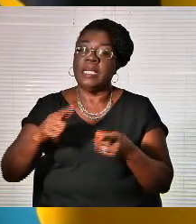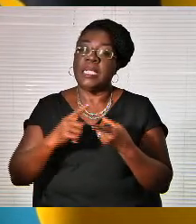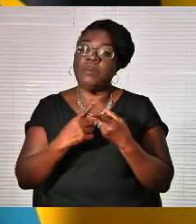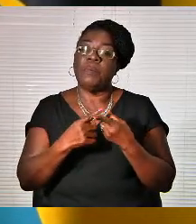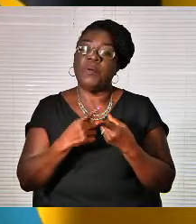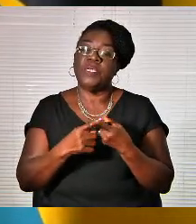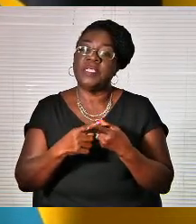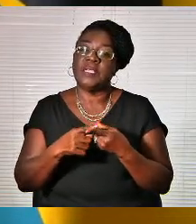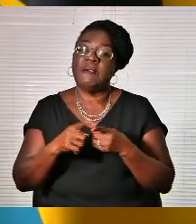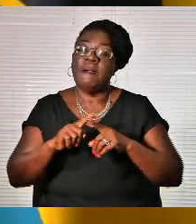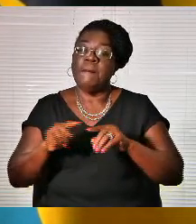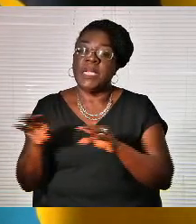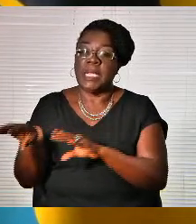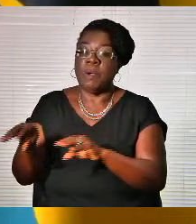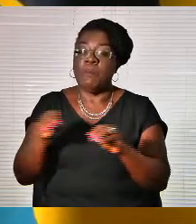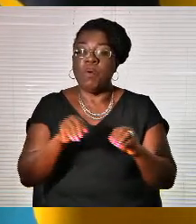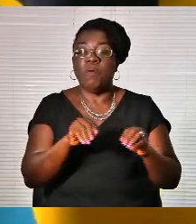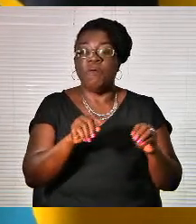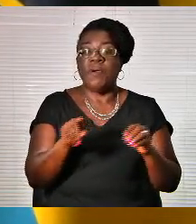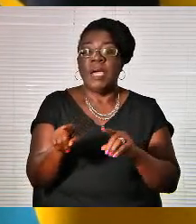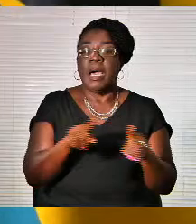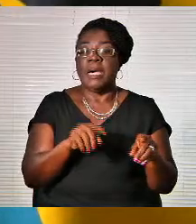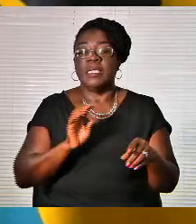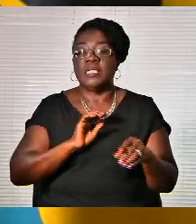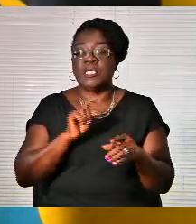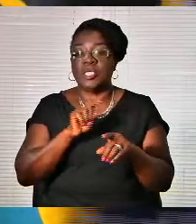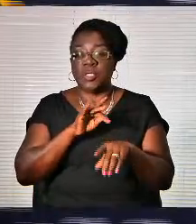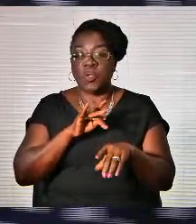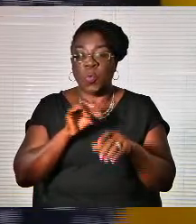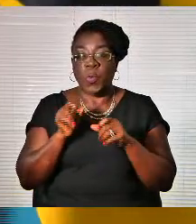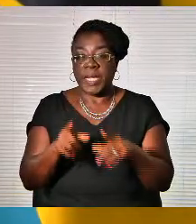as soon as we could get them out of there.